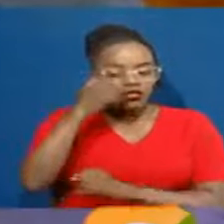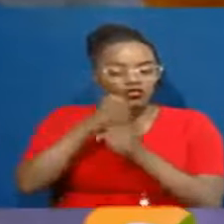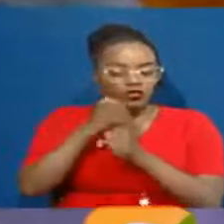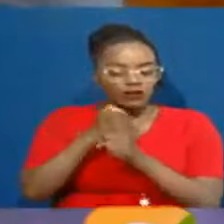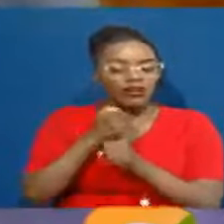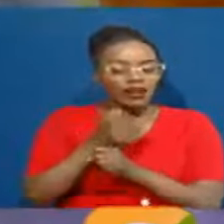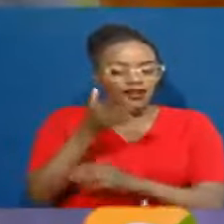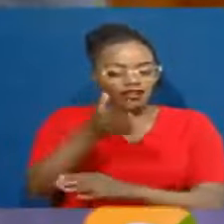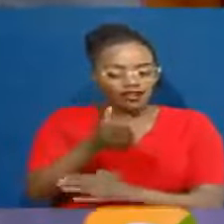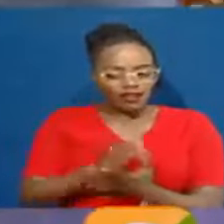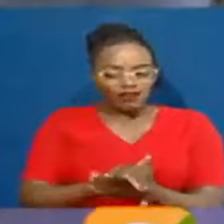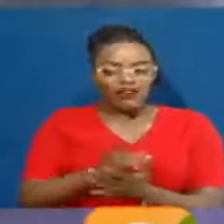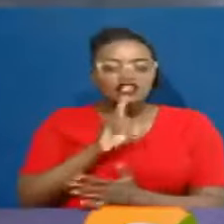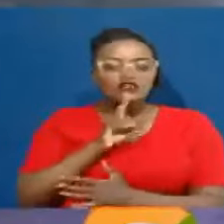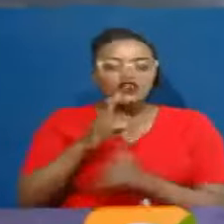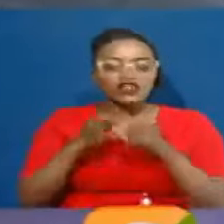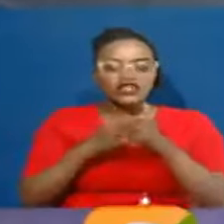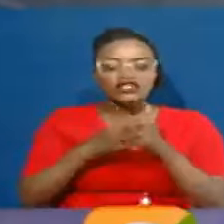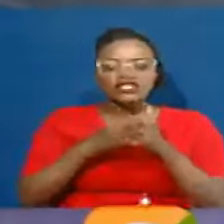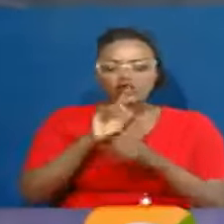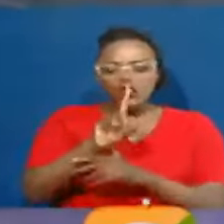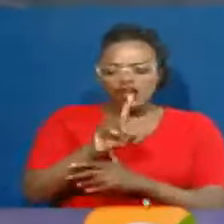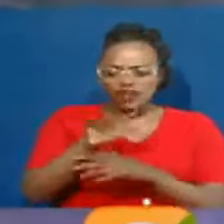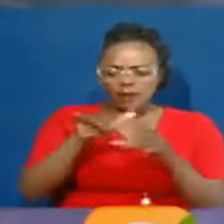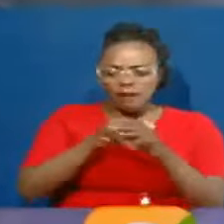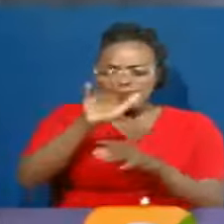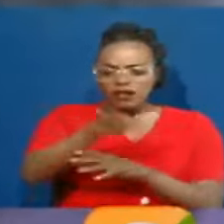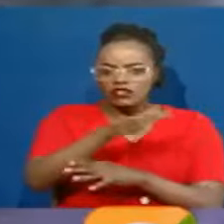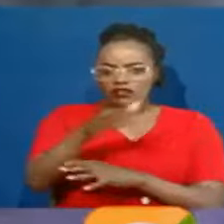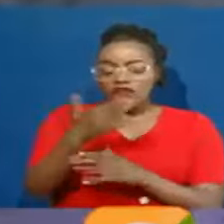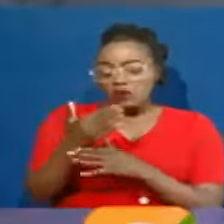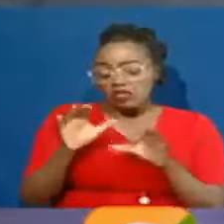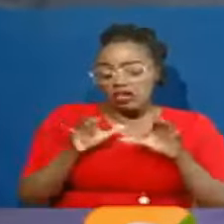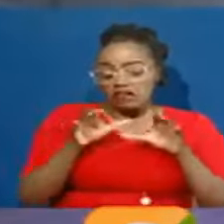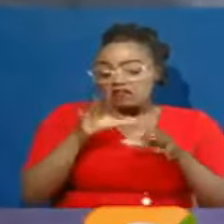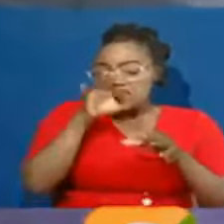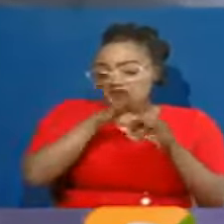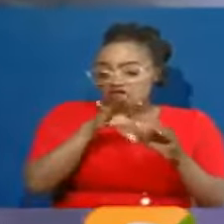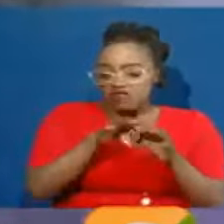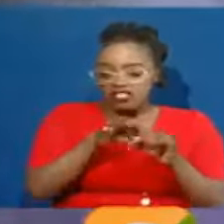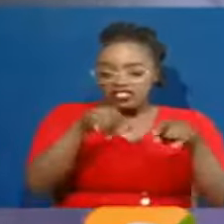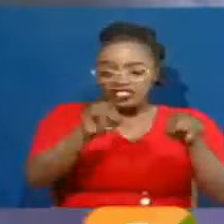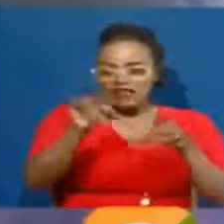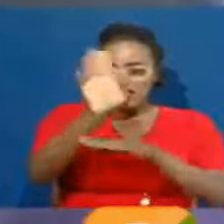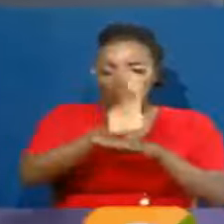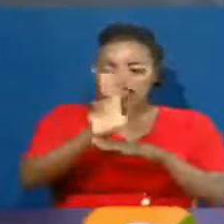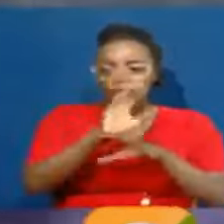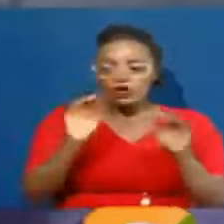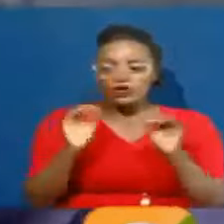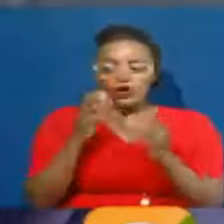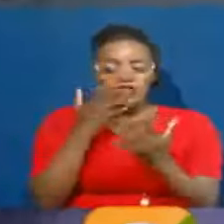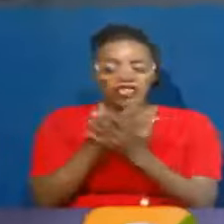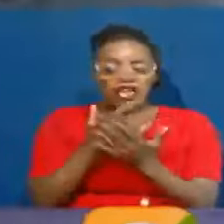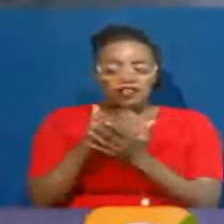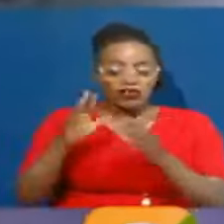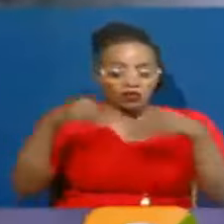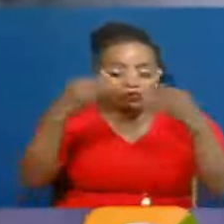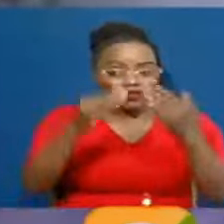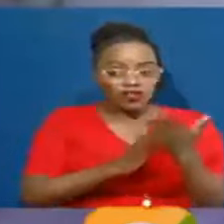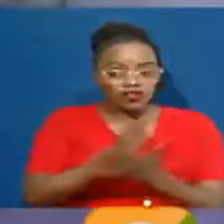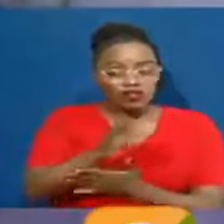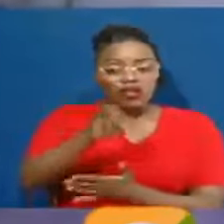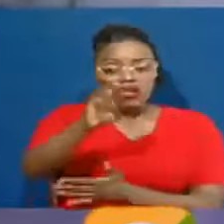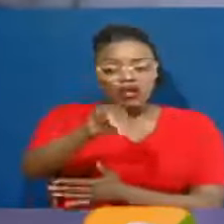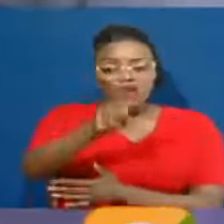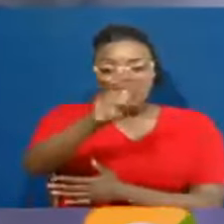there. The 281 members of Parliament voted with coercion. They did not use the evidence that was provided by Mwengi